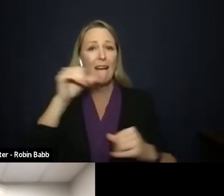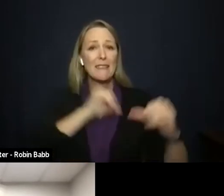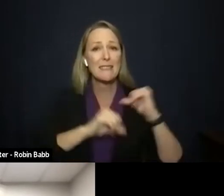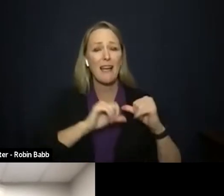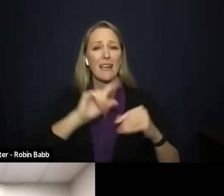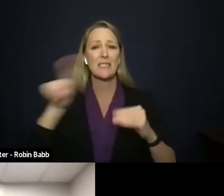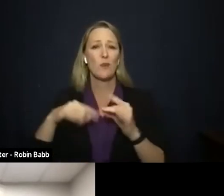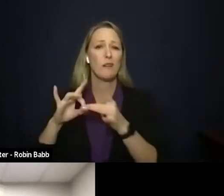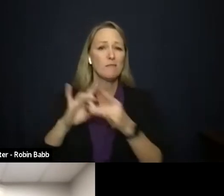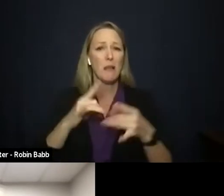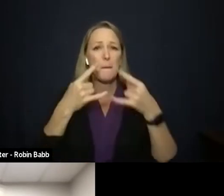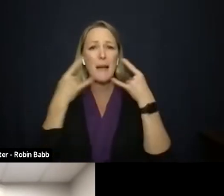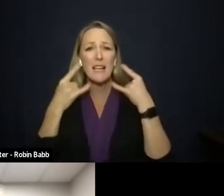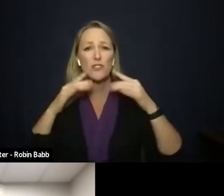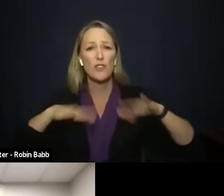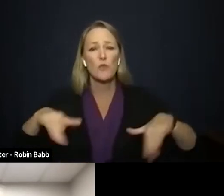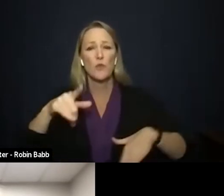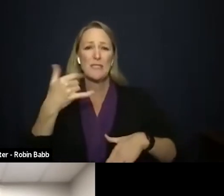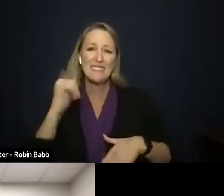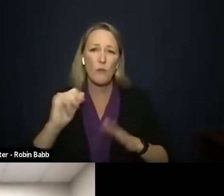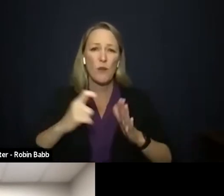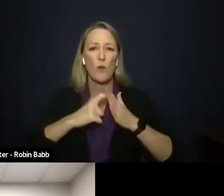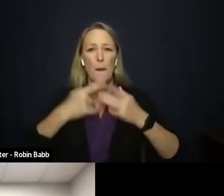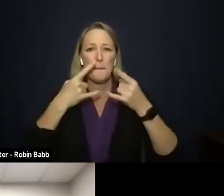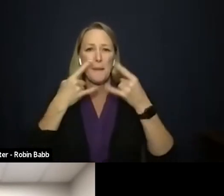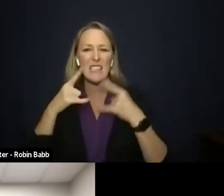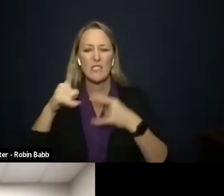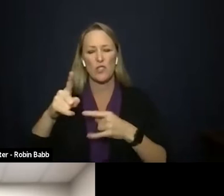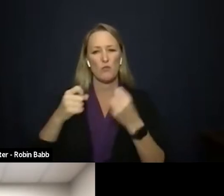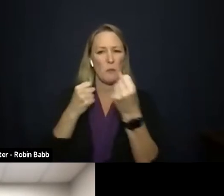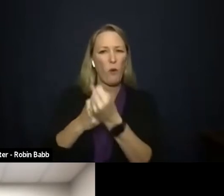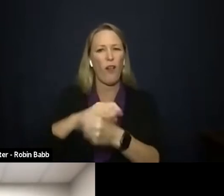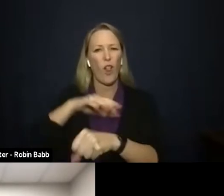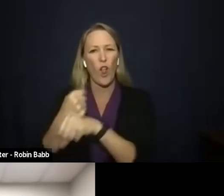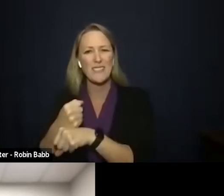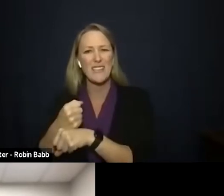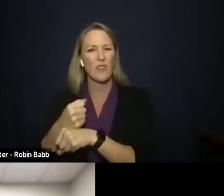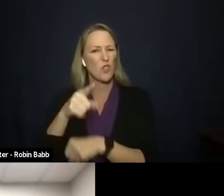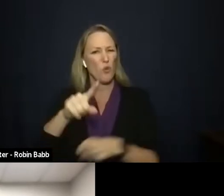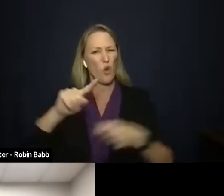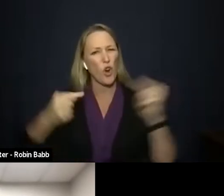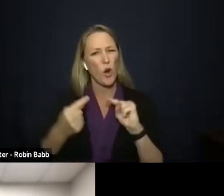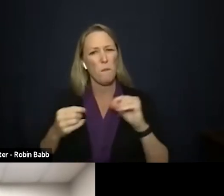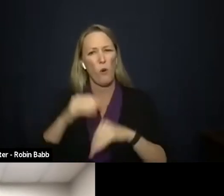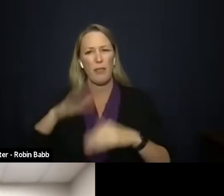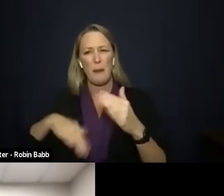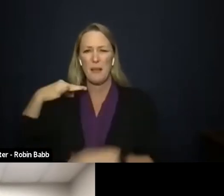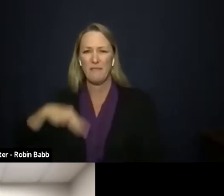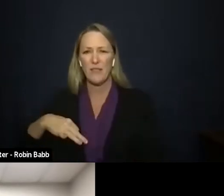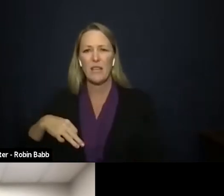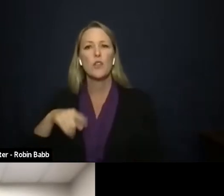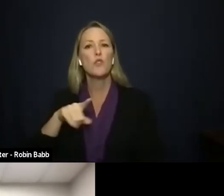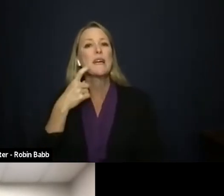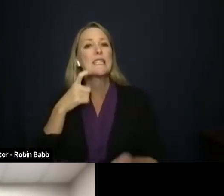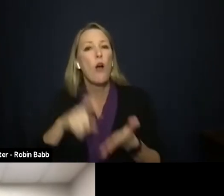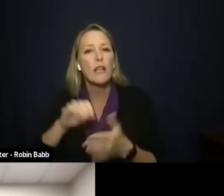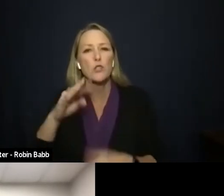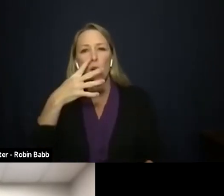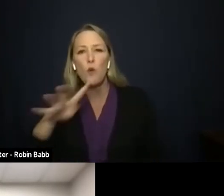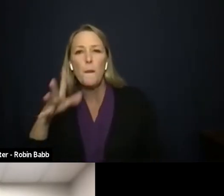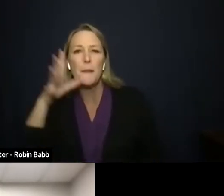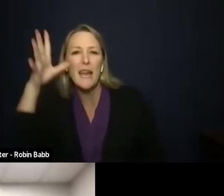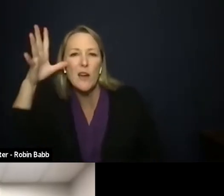to mass and children and still mandated mass it stood for lockdowns and did more harm than good that you acknowledged that you ignored parents and